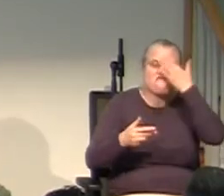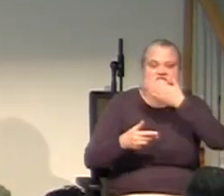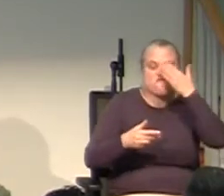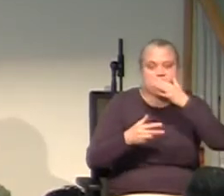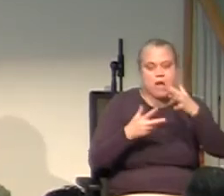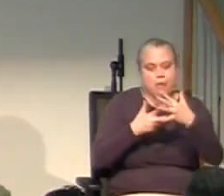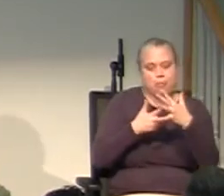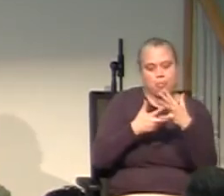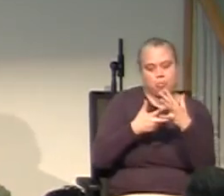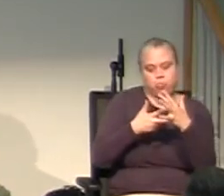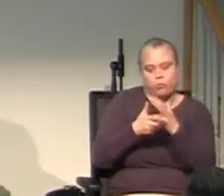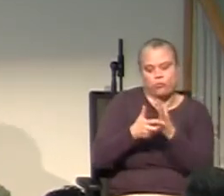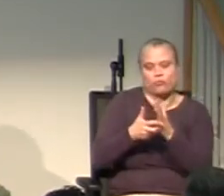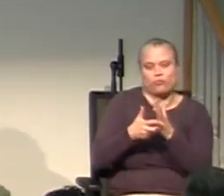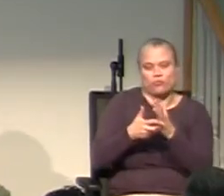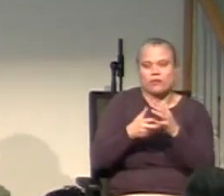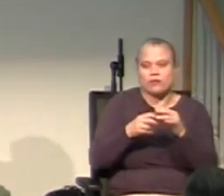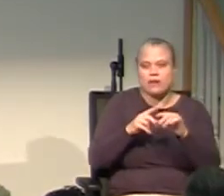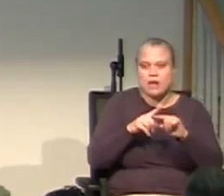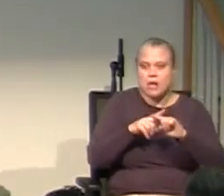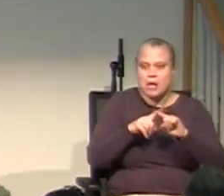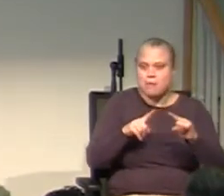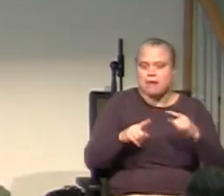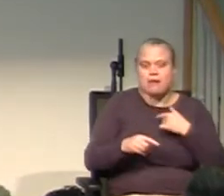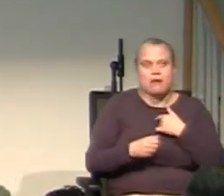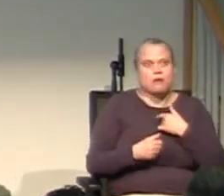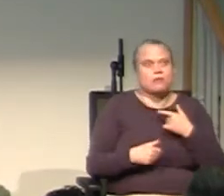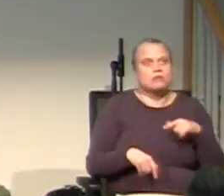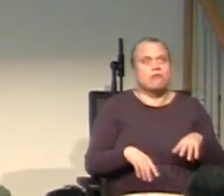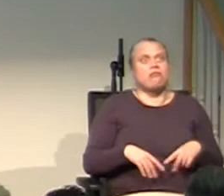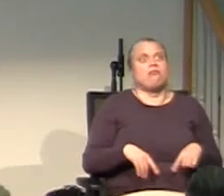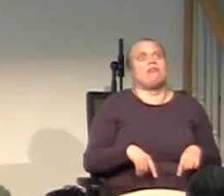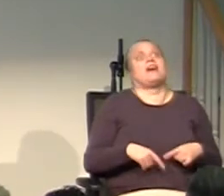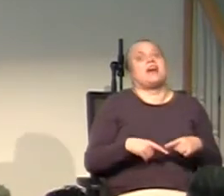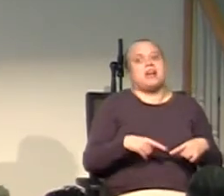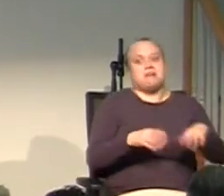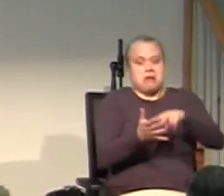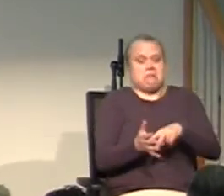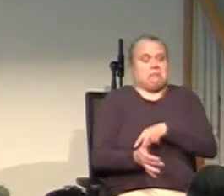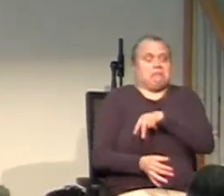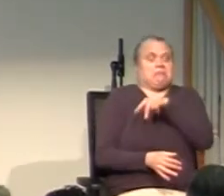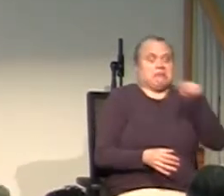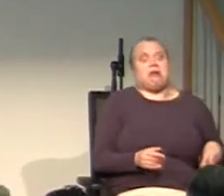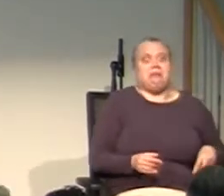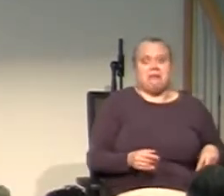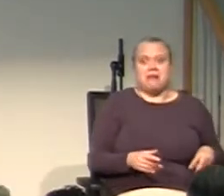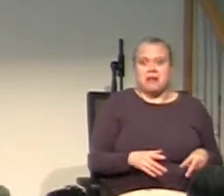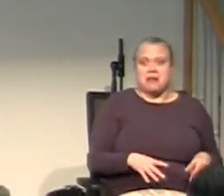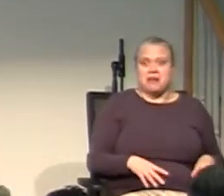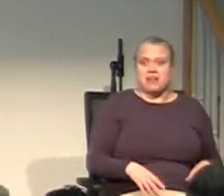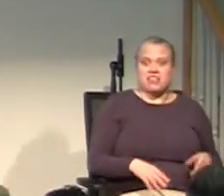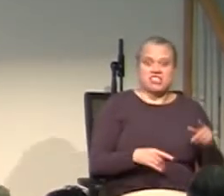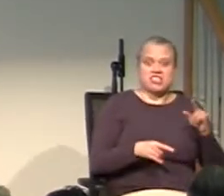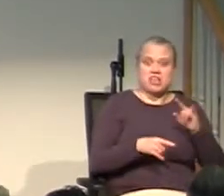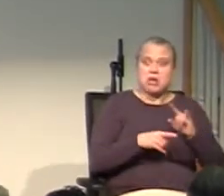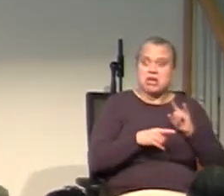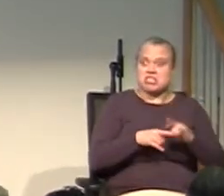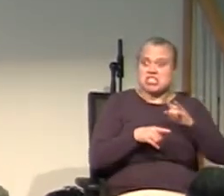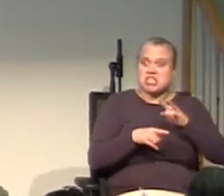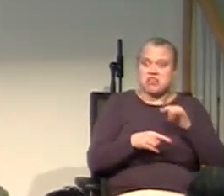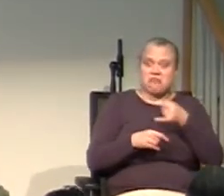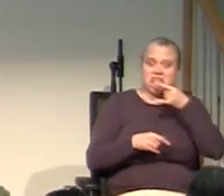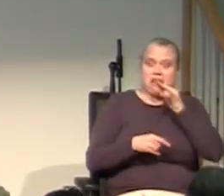front axle in, but I was so nervous, I jumped out of that thing, grabbed a cigarette, and threw it over